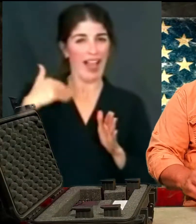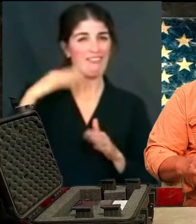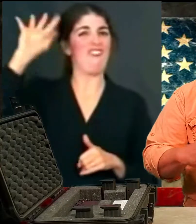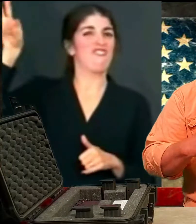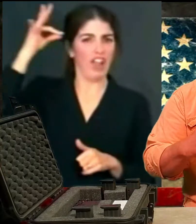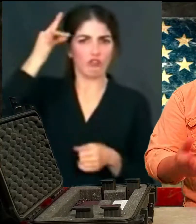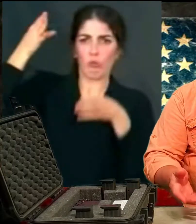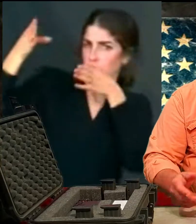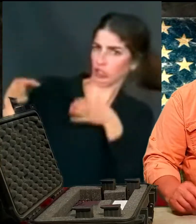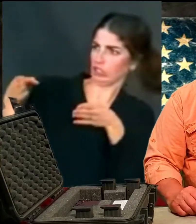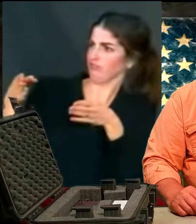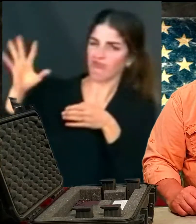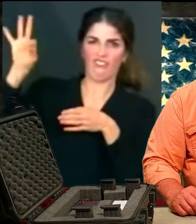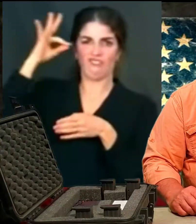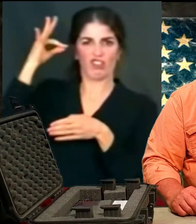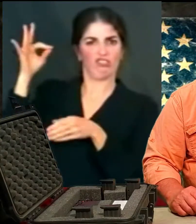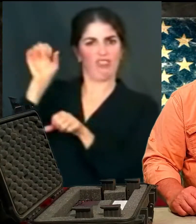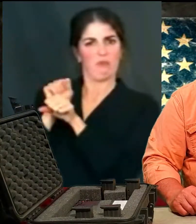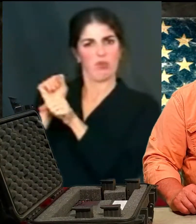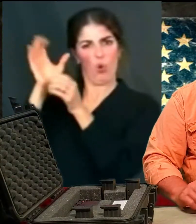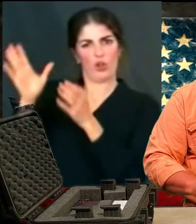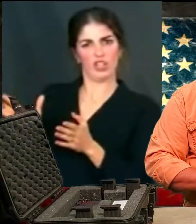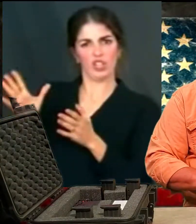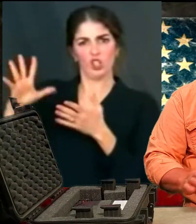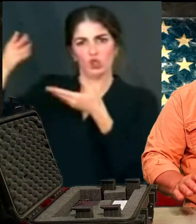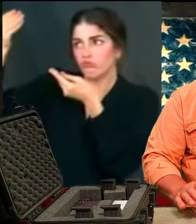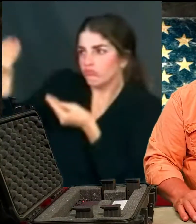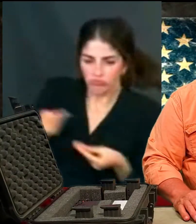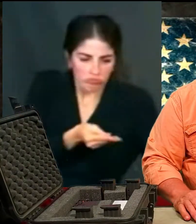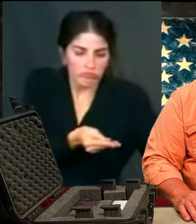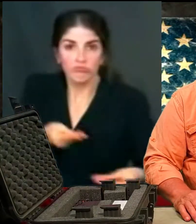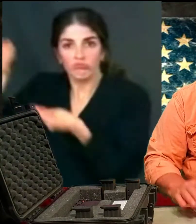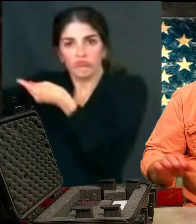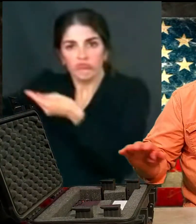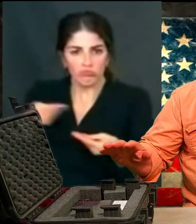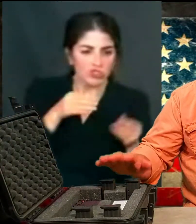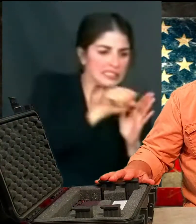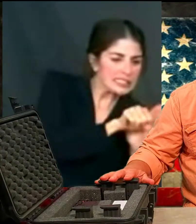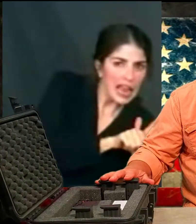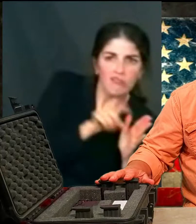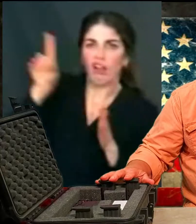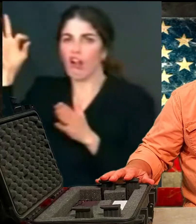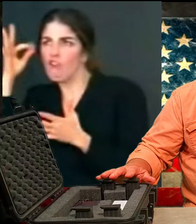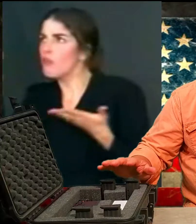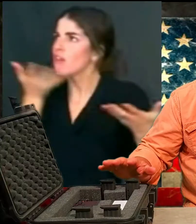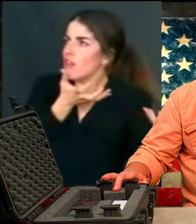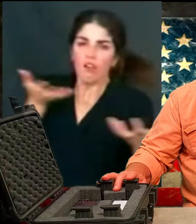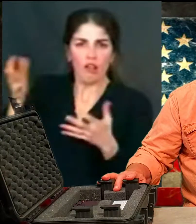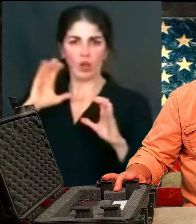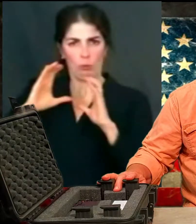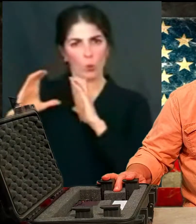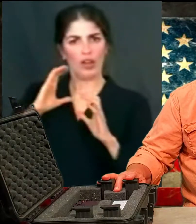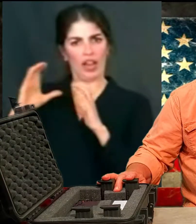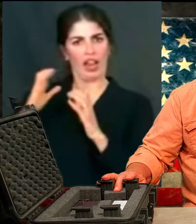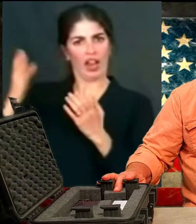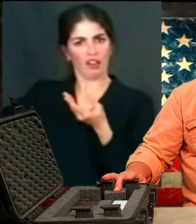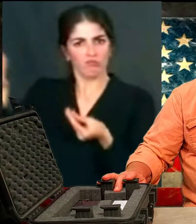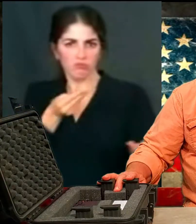and thinking I was going to go out the next day and shoot it. Well, that didn't happen. So these magazines have been